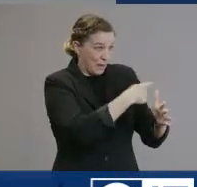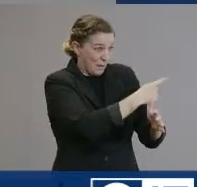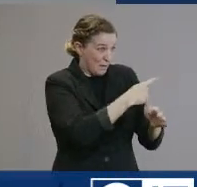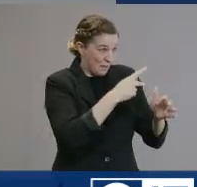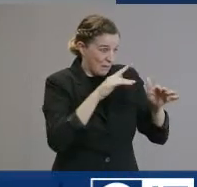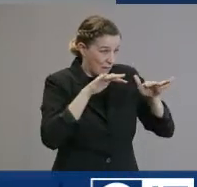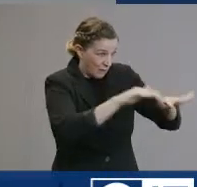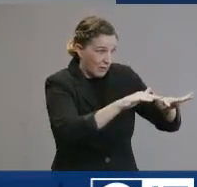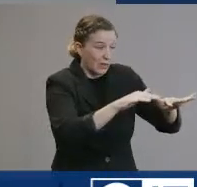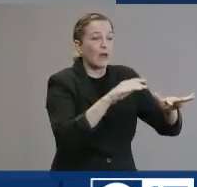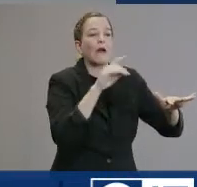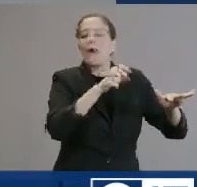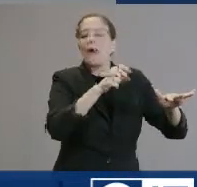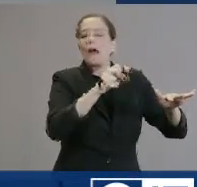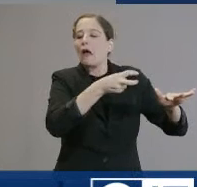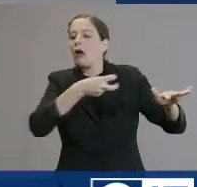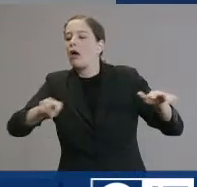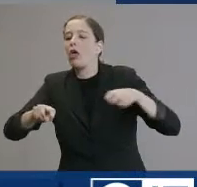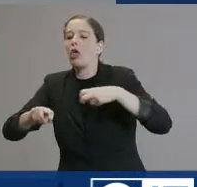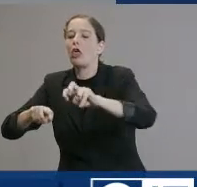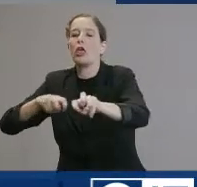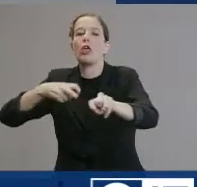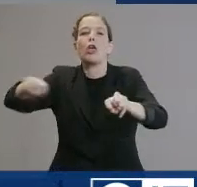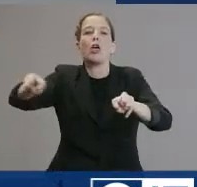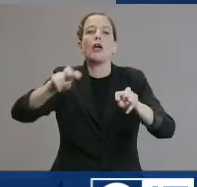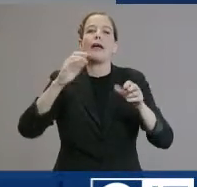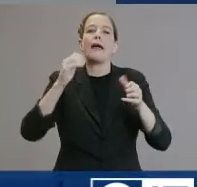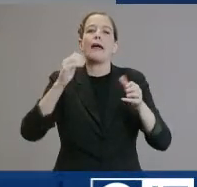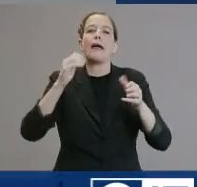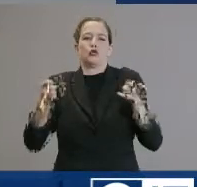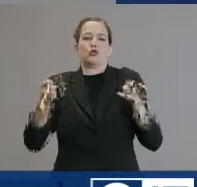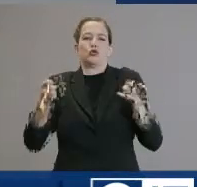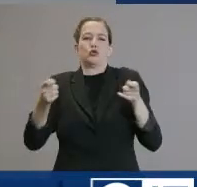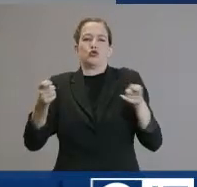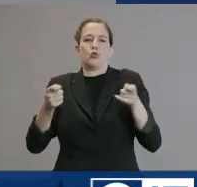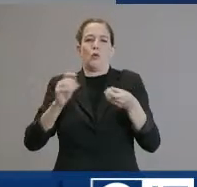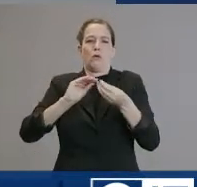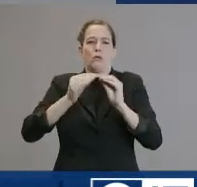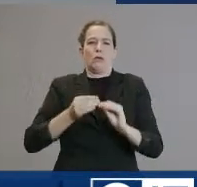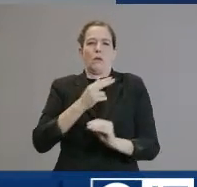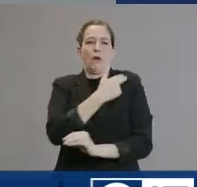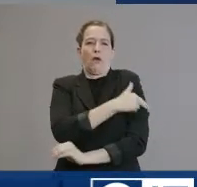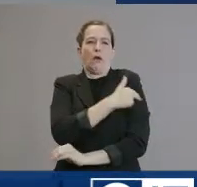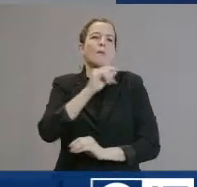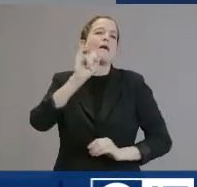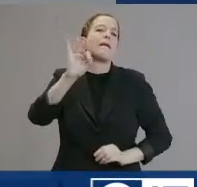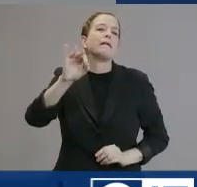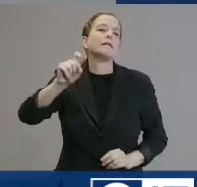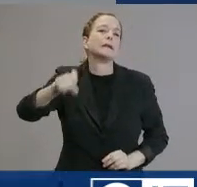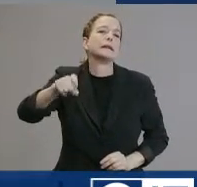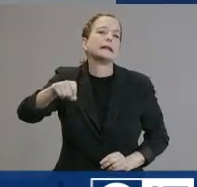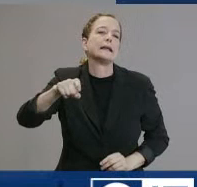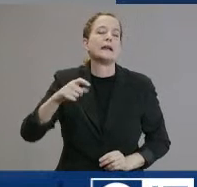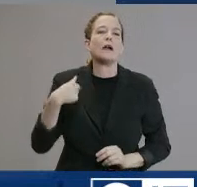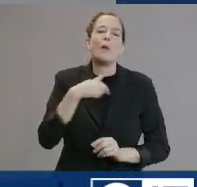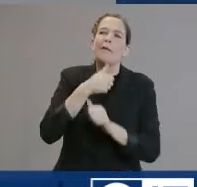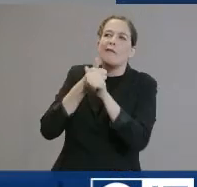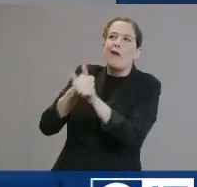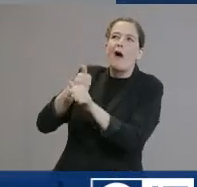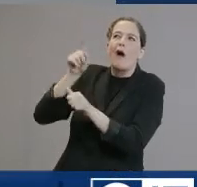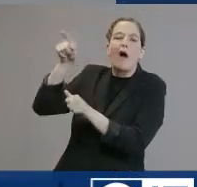necessary. This was implemented in New York State on March 31st, after the state of New York had